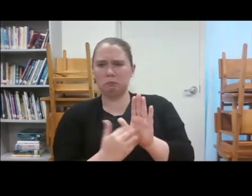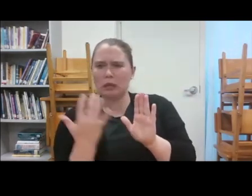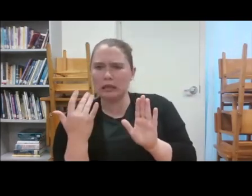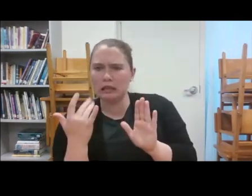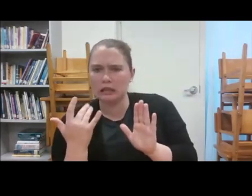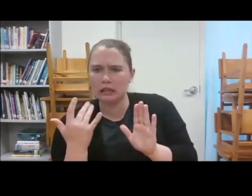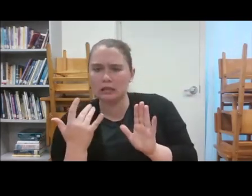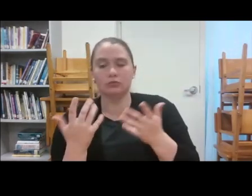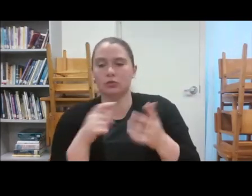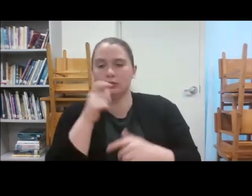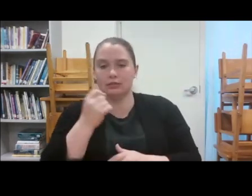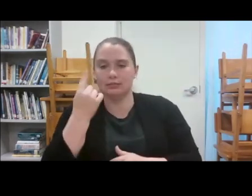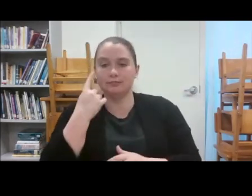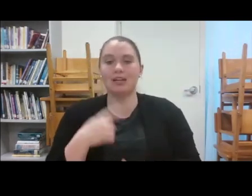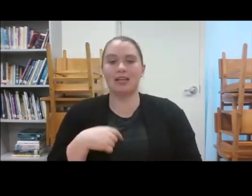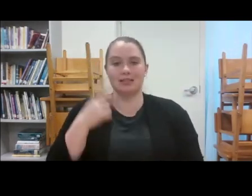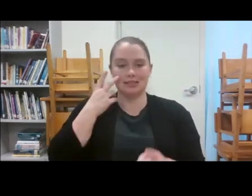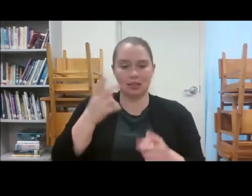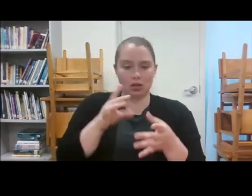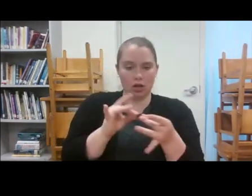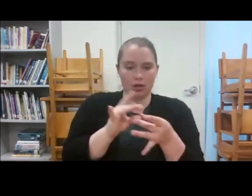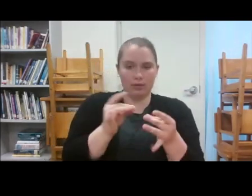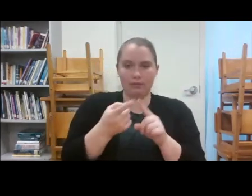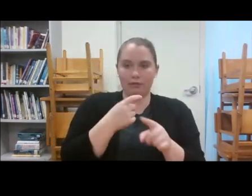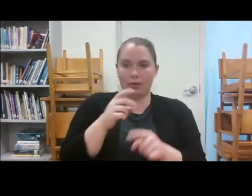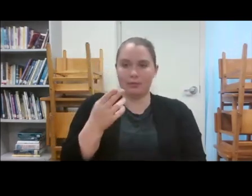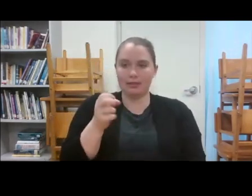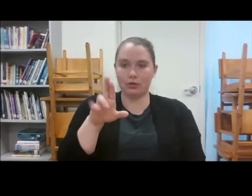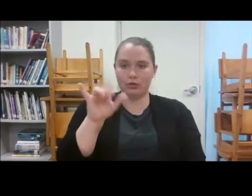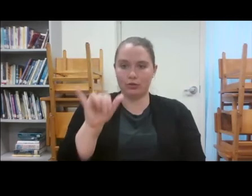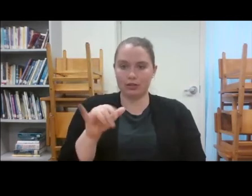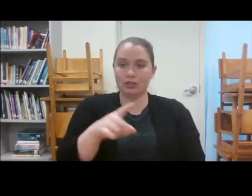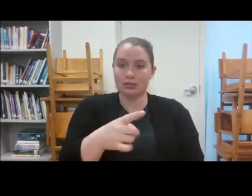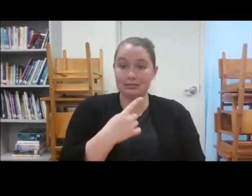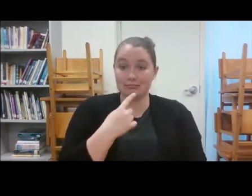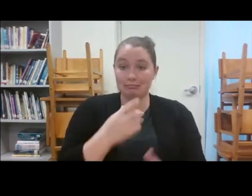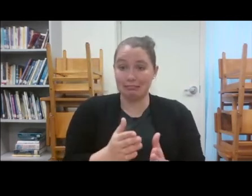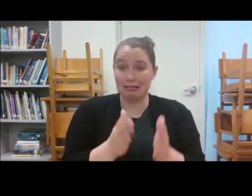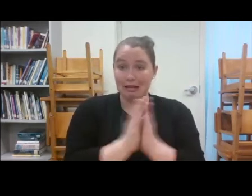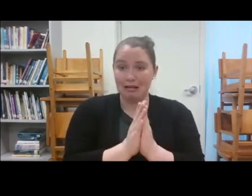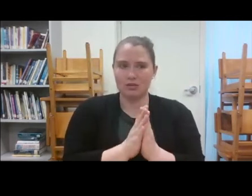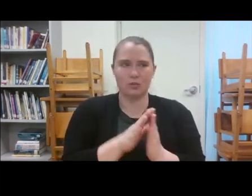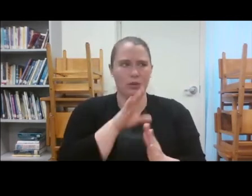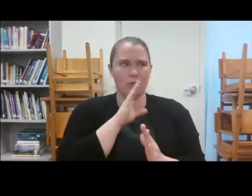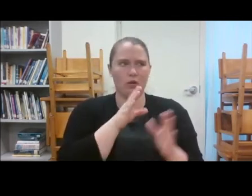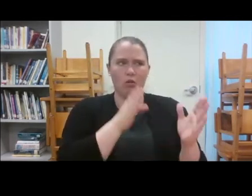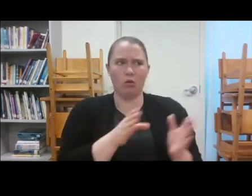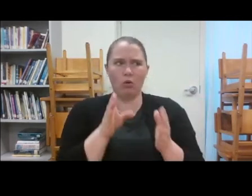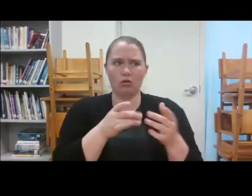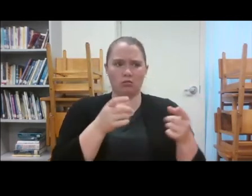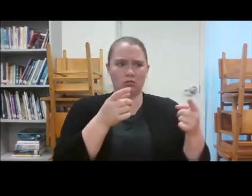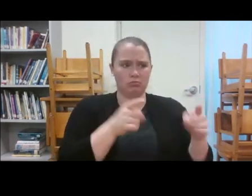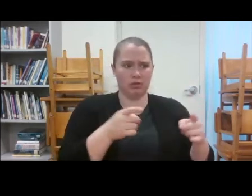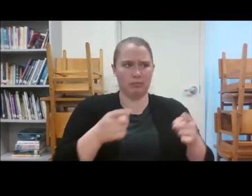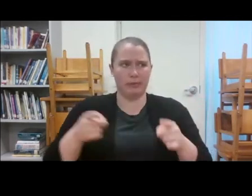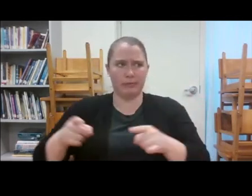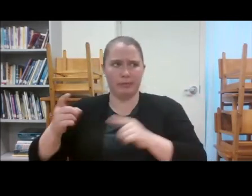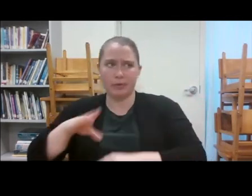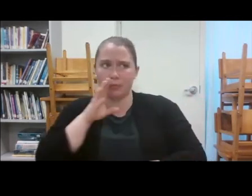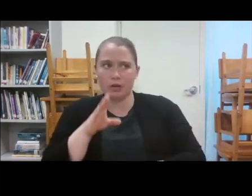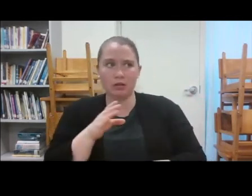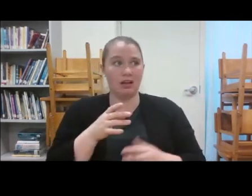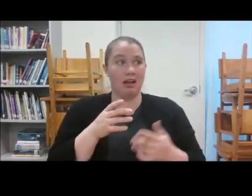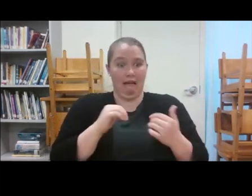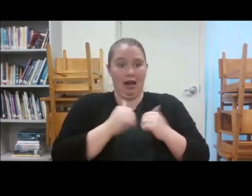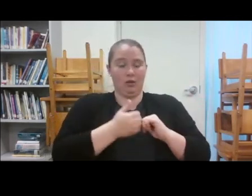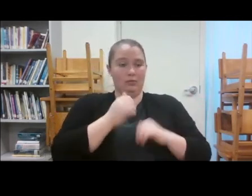I see a comment in the chat from Mrs. Henry asking, in what order do we work? Sort of how are we defining which projects are